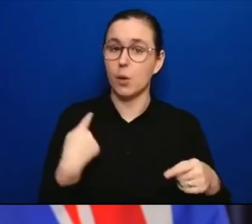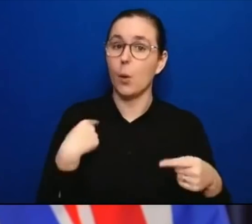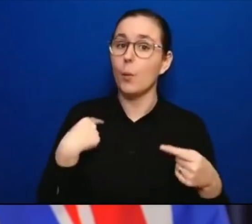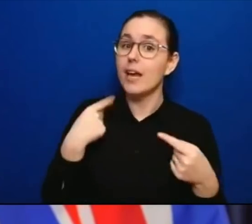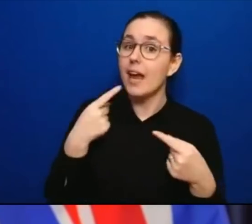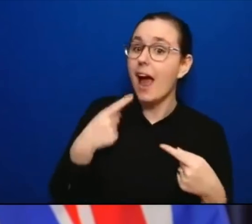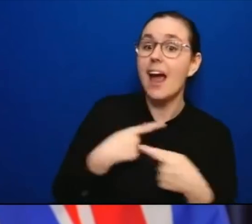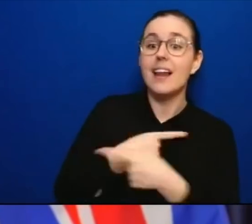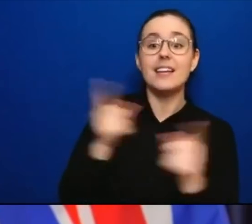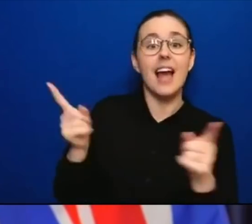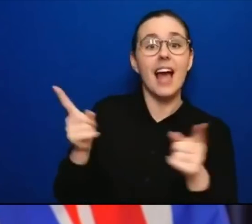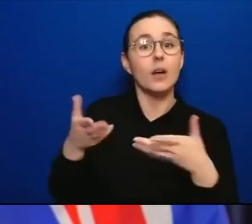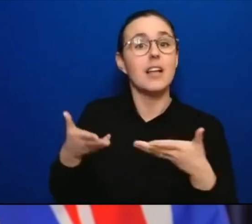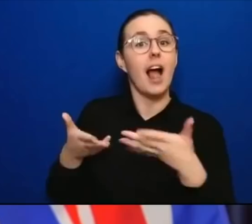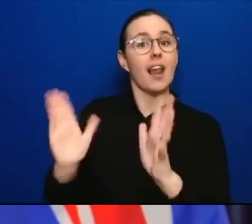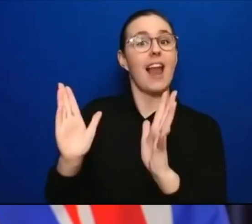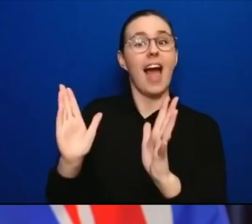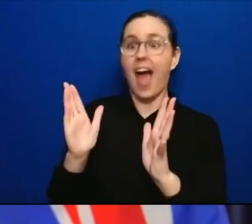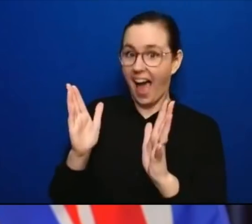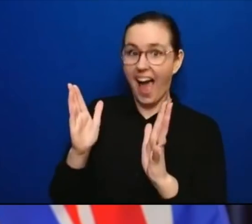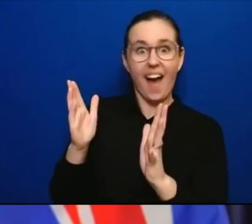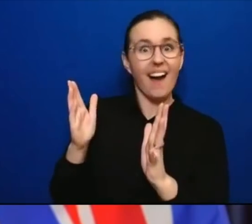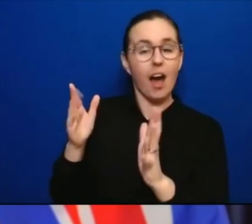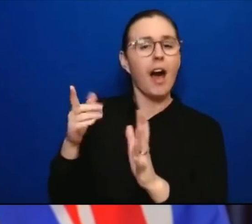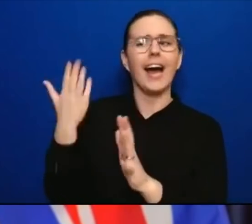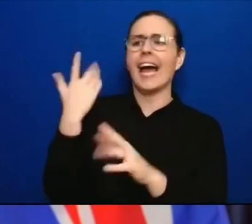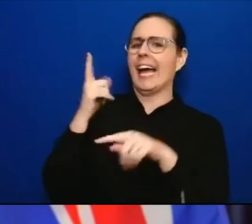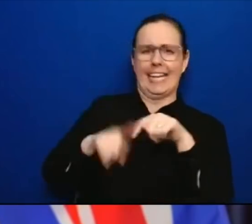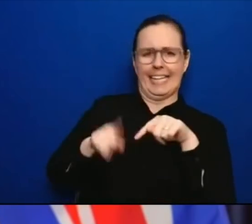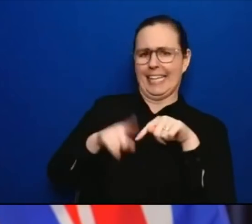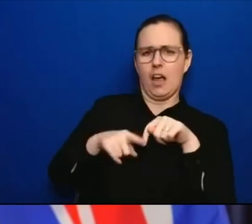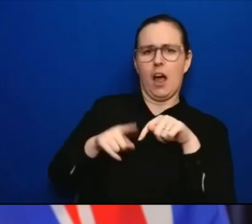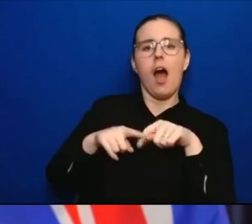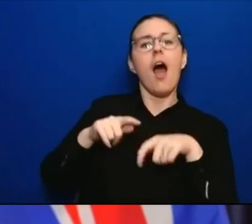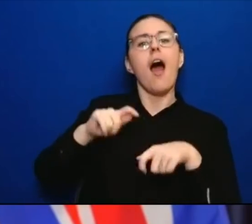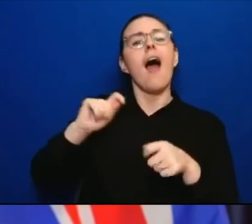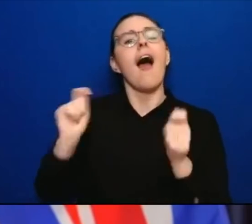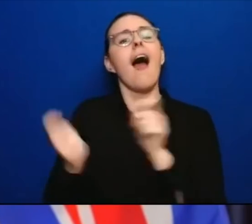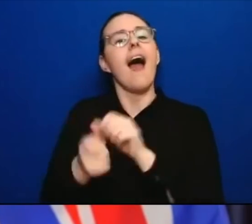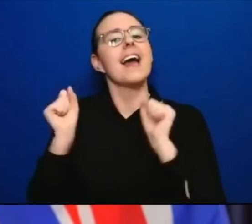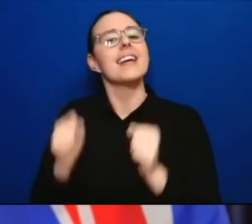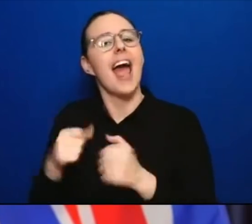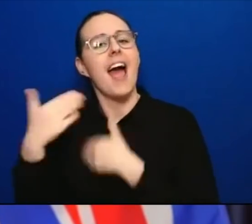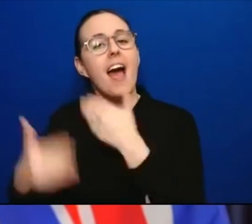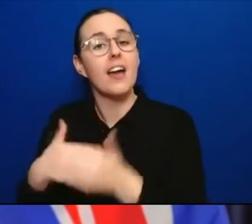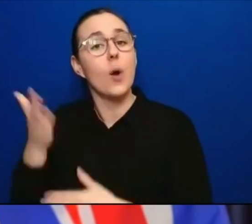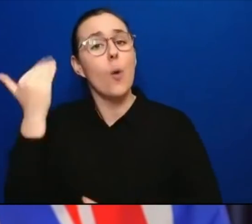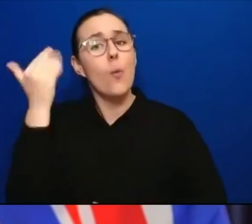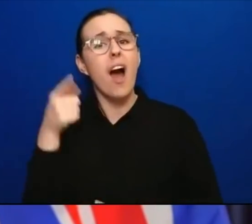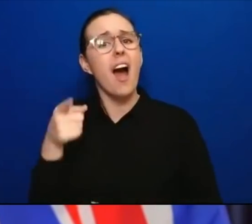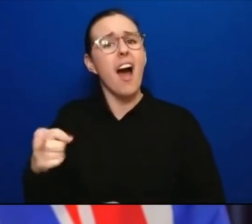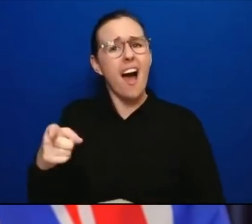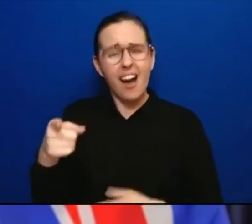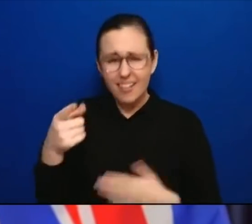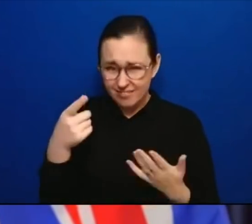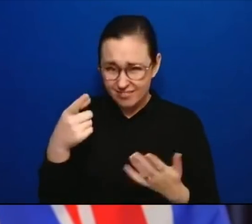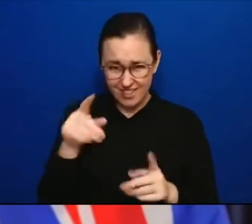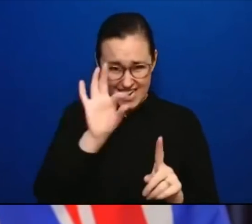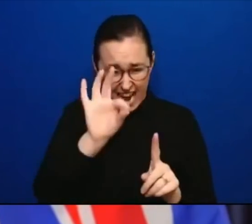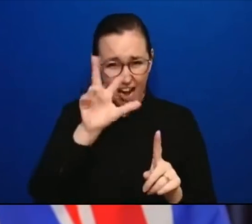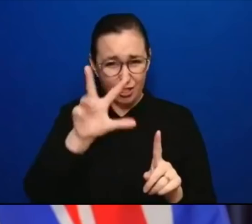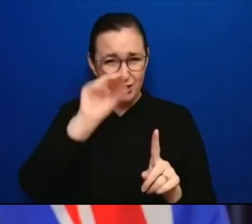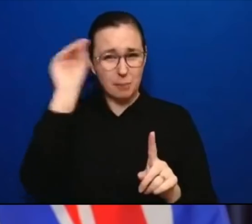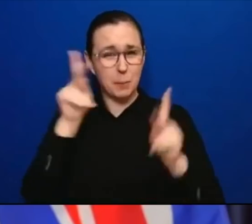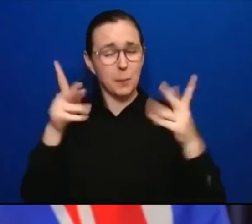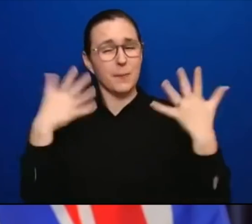announcements that allow us to do things we may not have done before, it's because of those people in particular, the 93% of